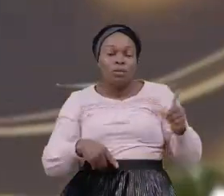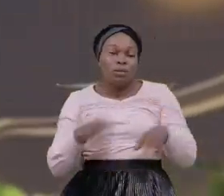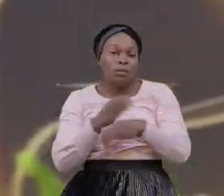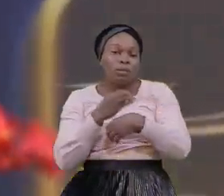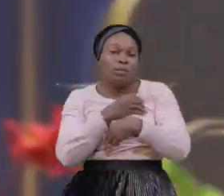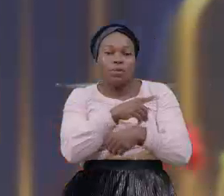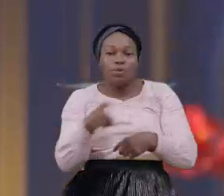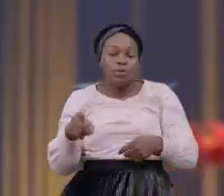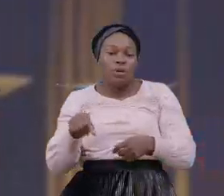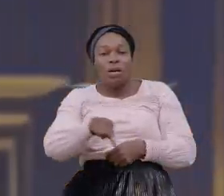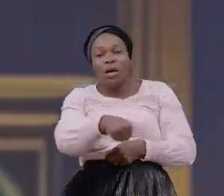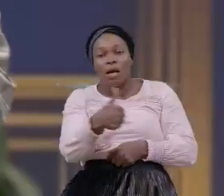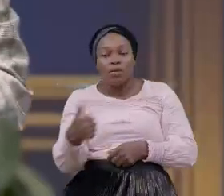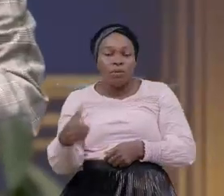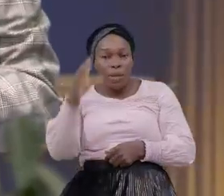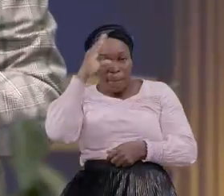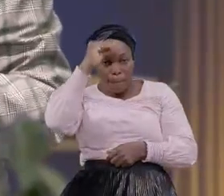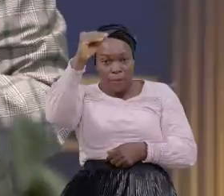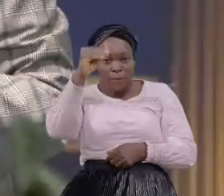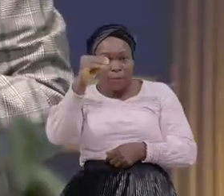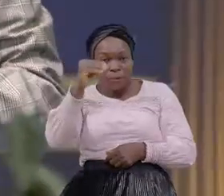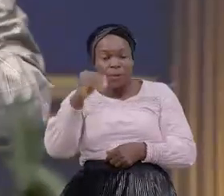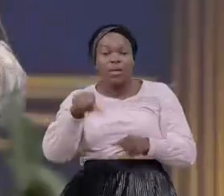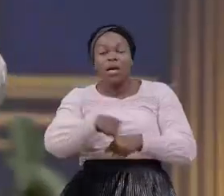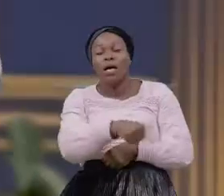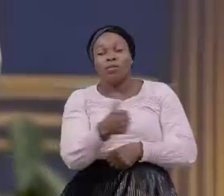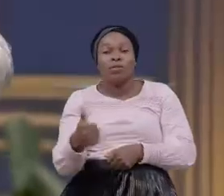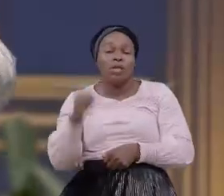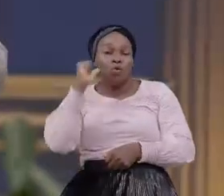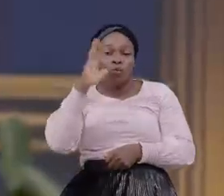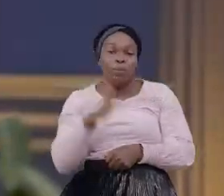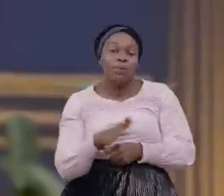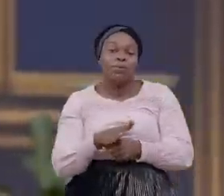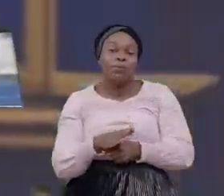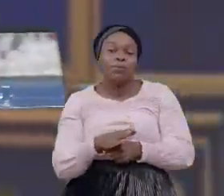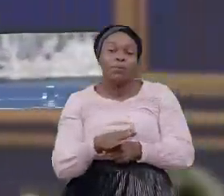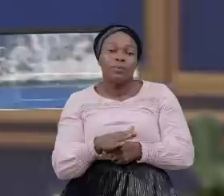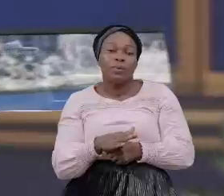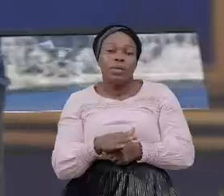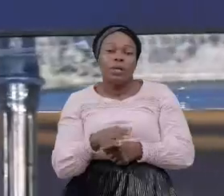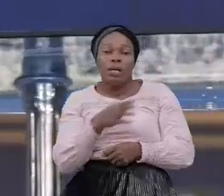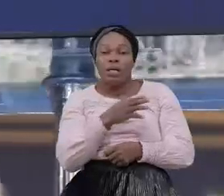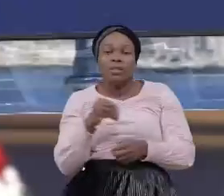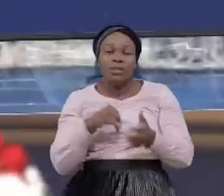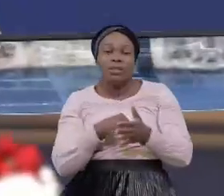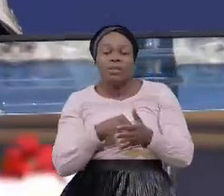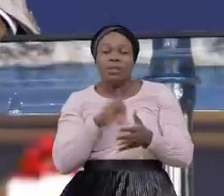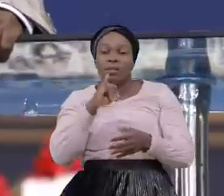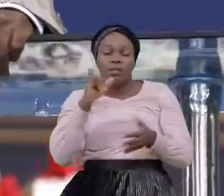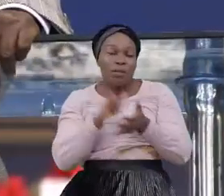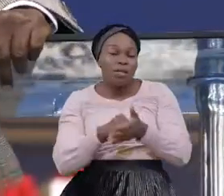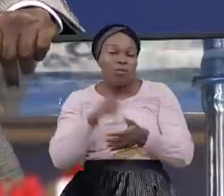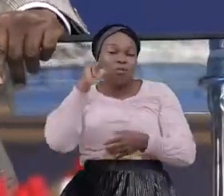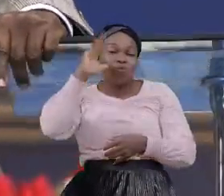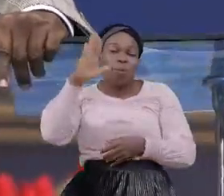another man, another woman. Is that new man? Is that new